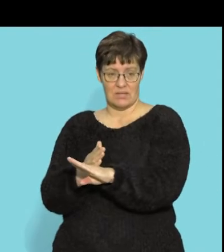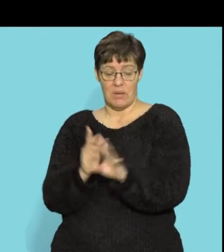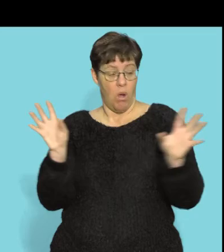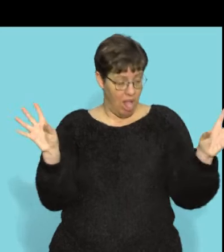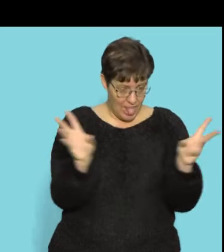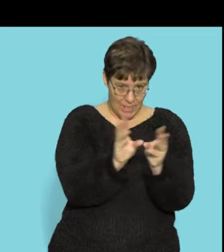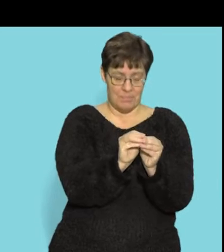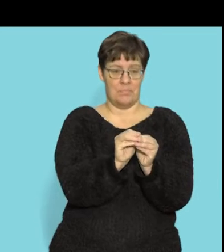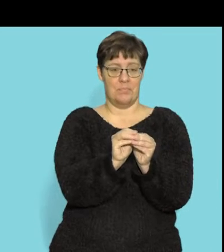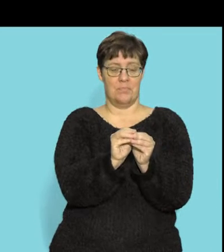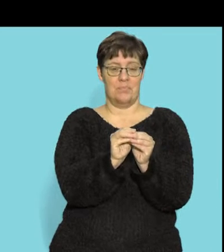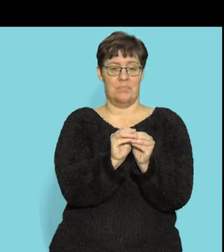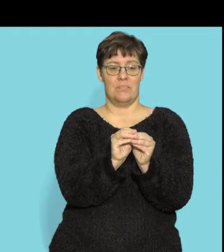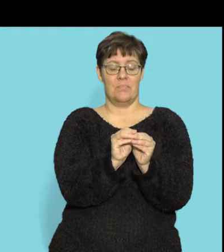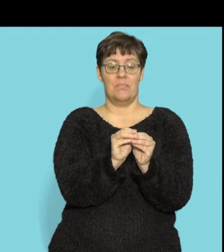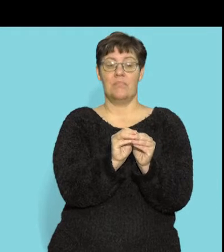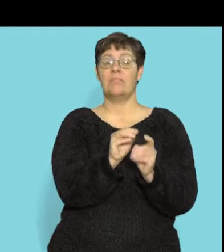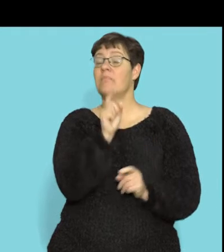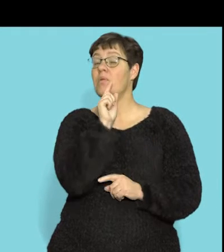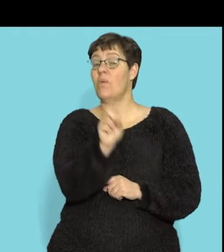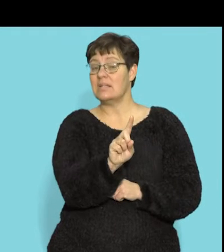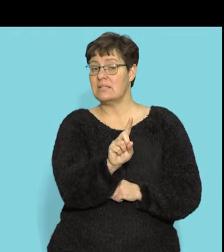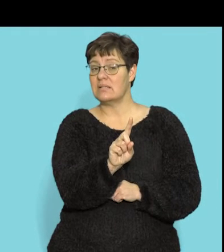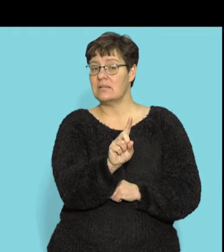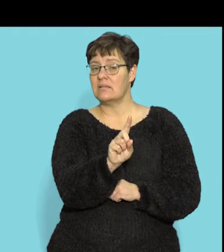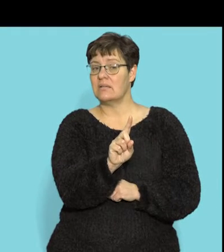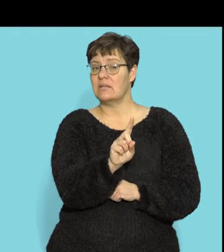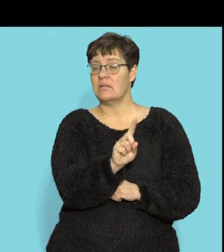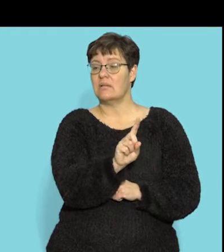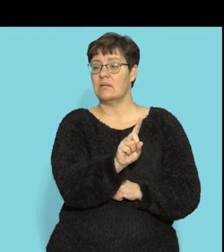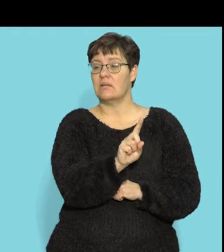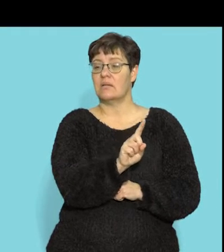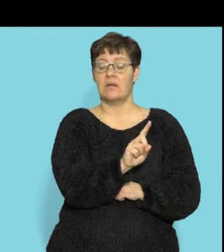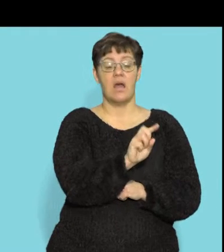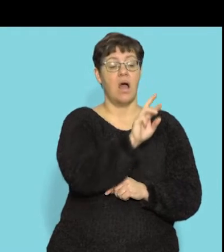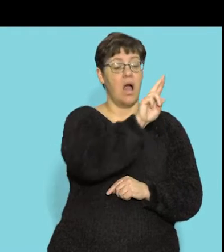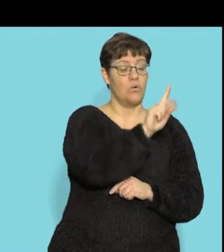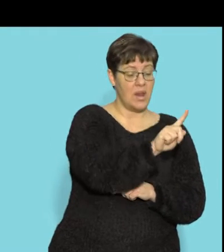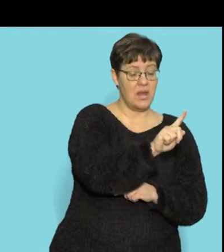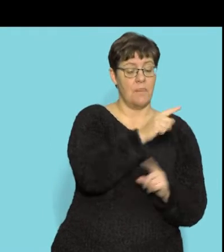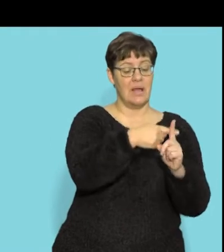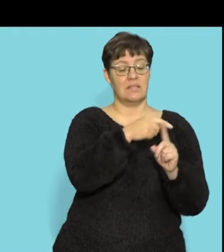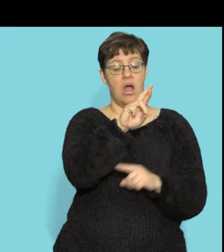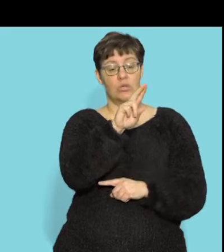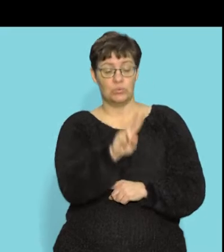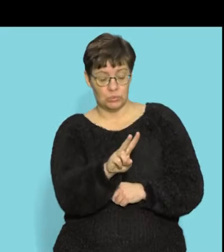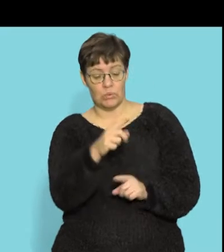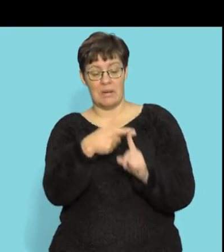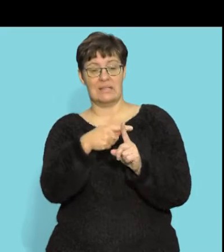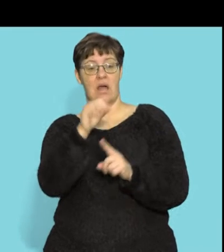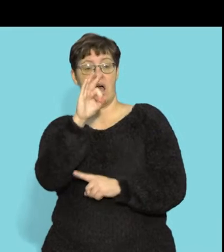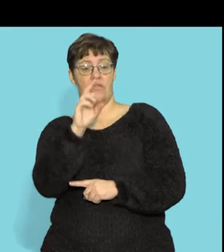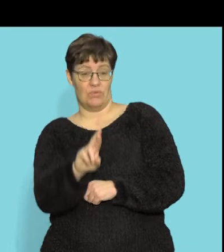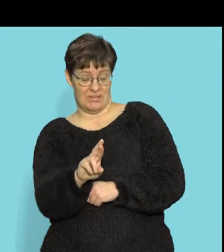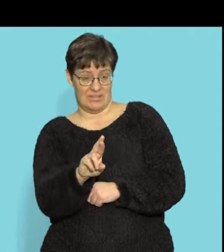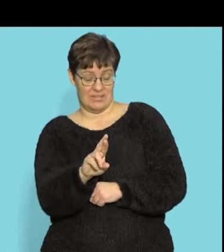the total resistance in this case, as we would remember, is equals to the sum of those three resistances, okay?